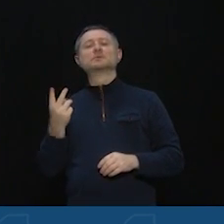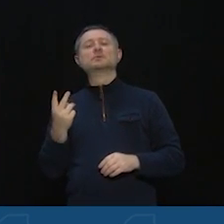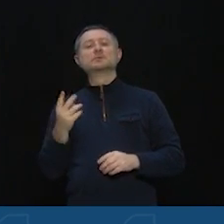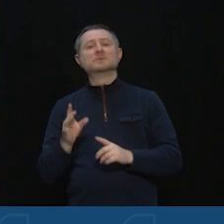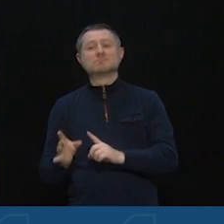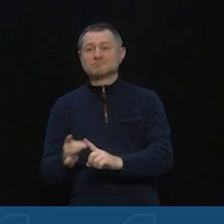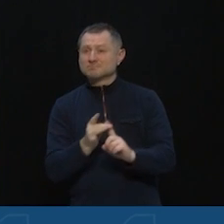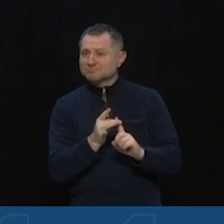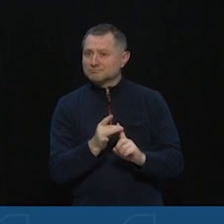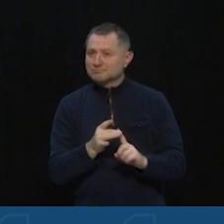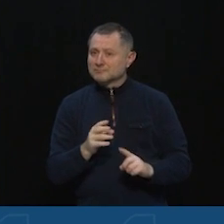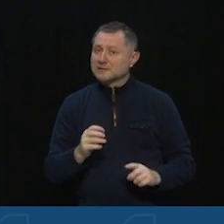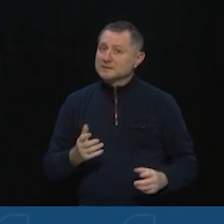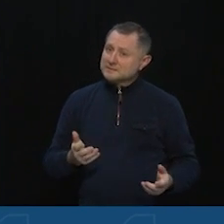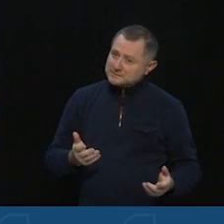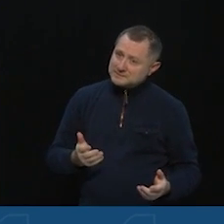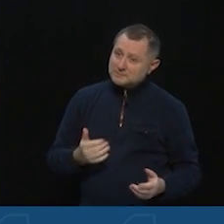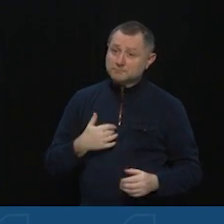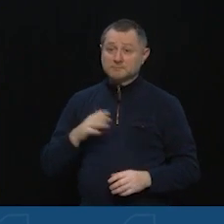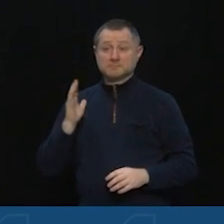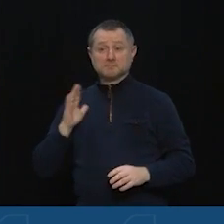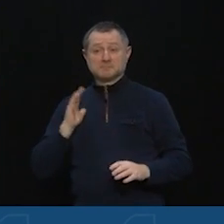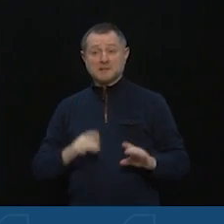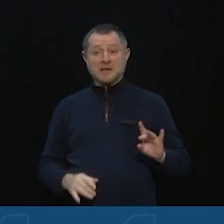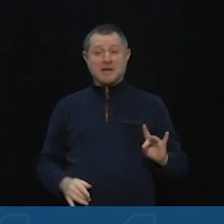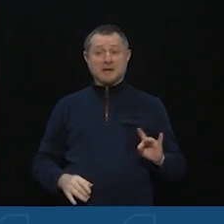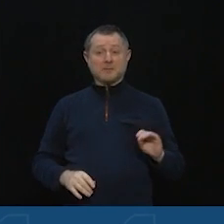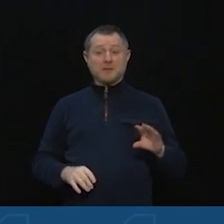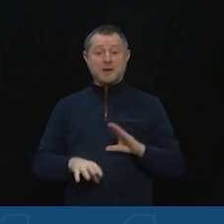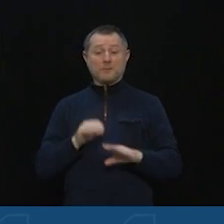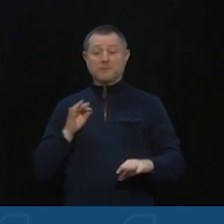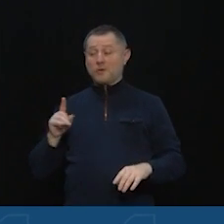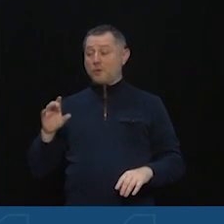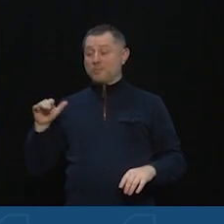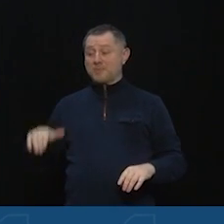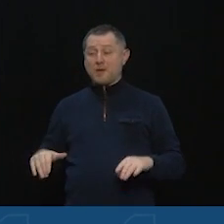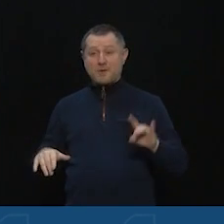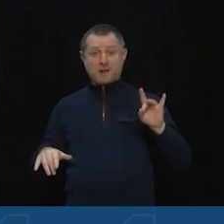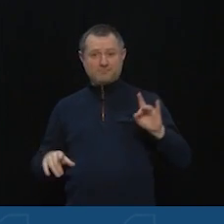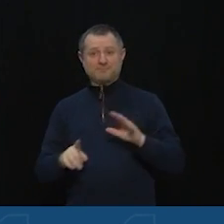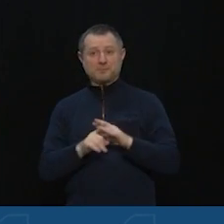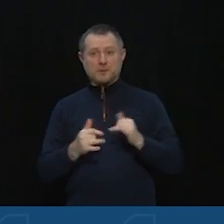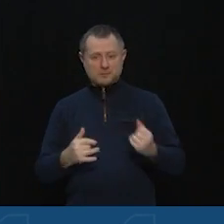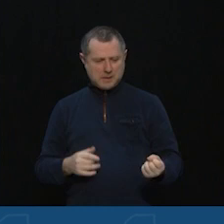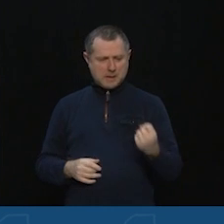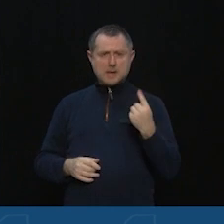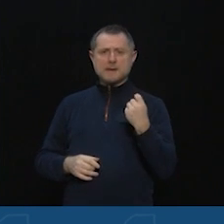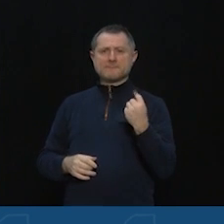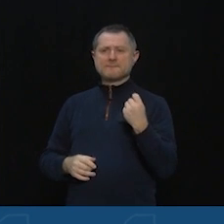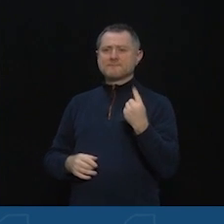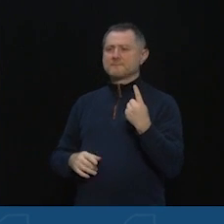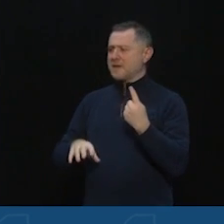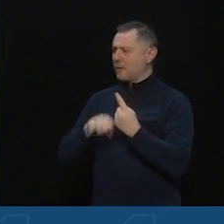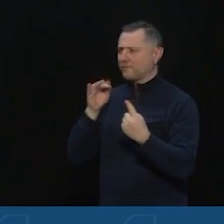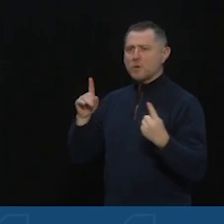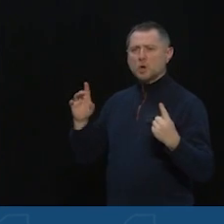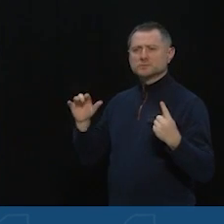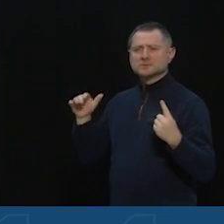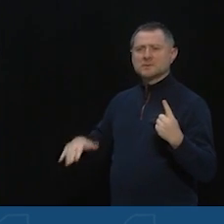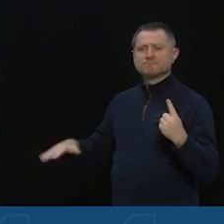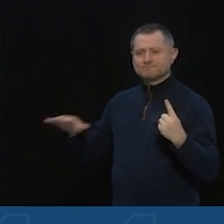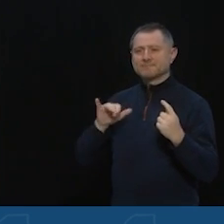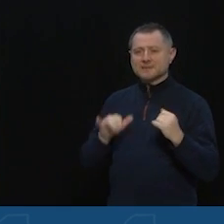go from 8 cases per 100,000 to 11 cases per 100,000, that, yes, it is